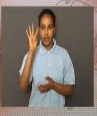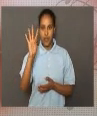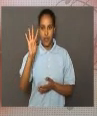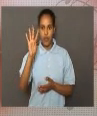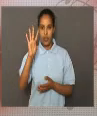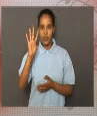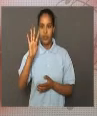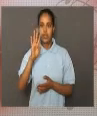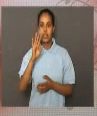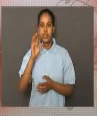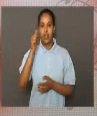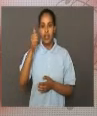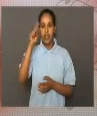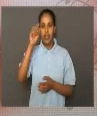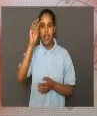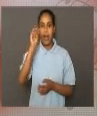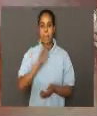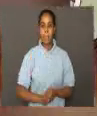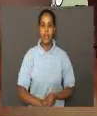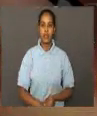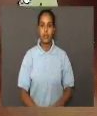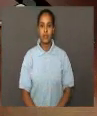0.164 standard atmosphere?